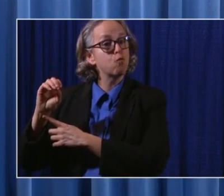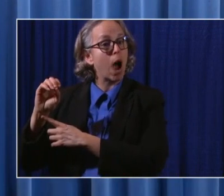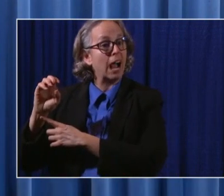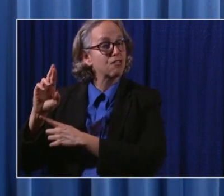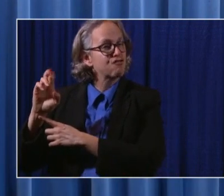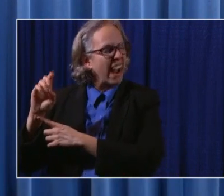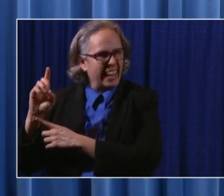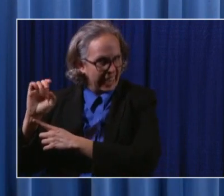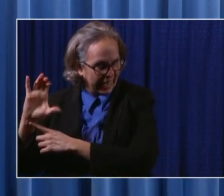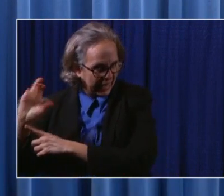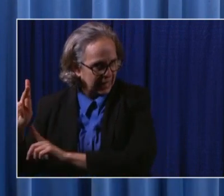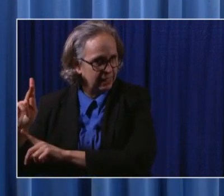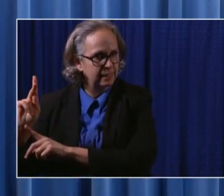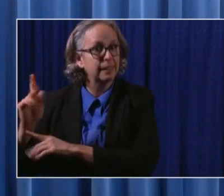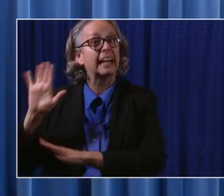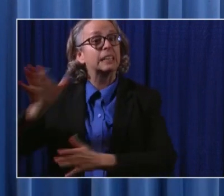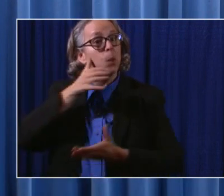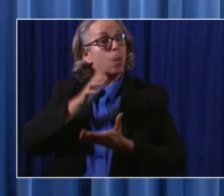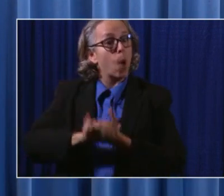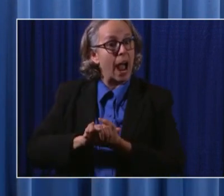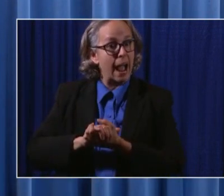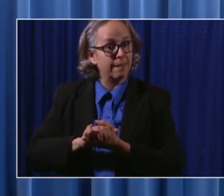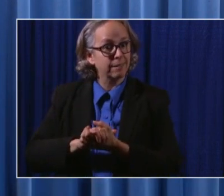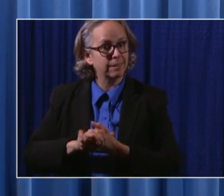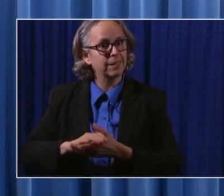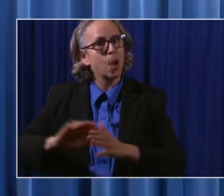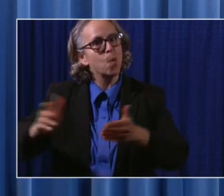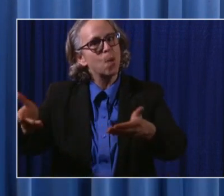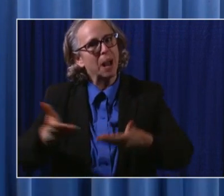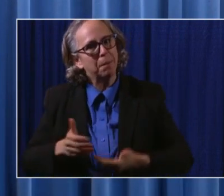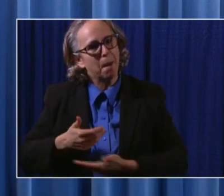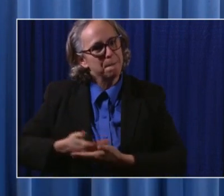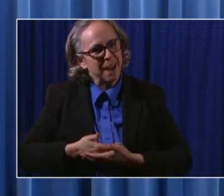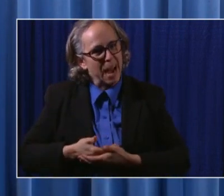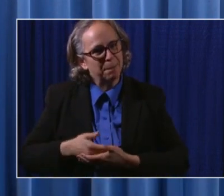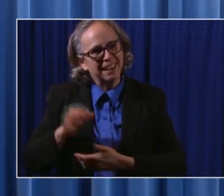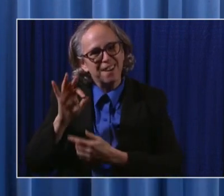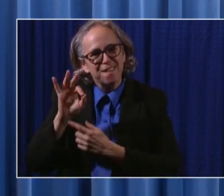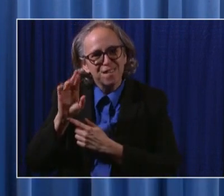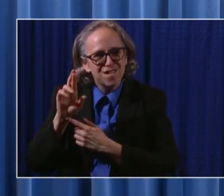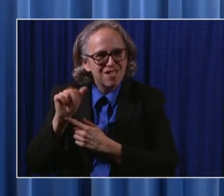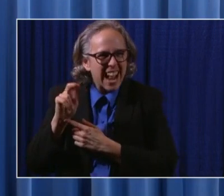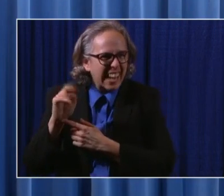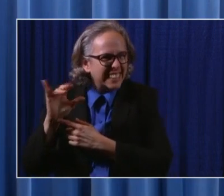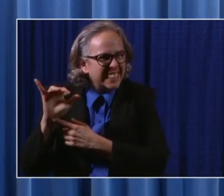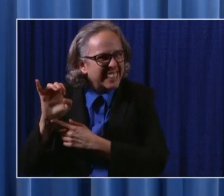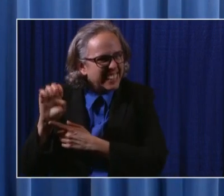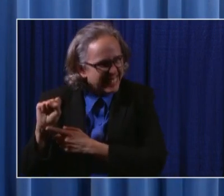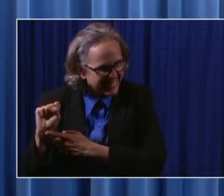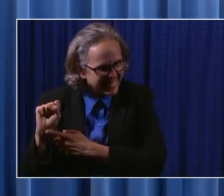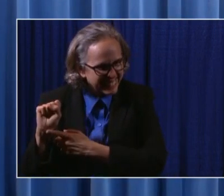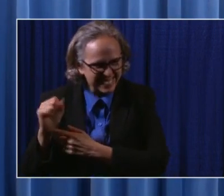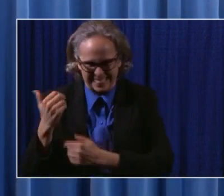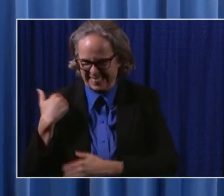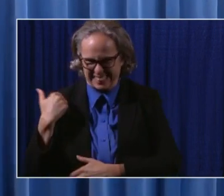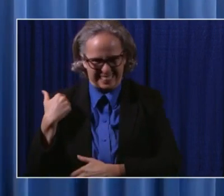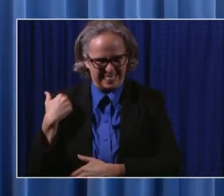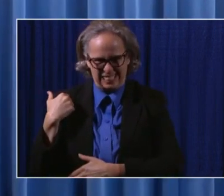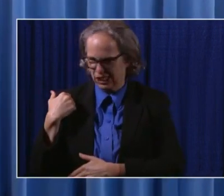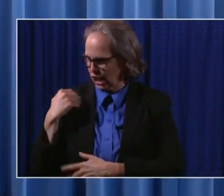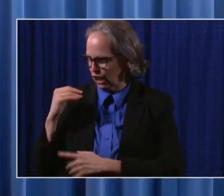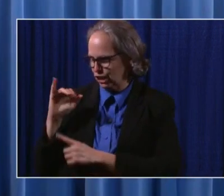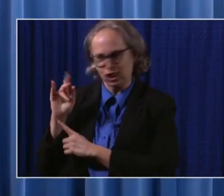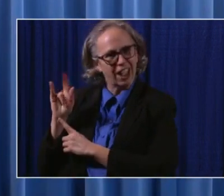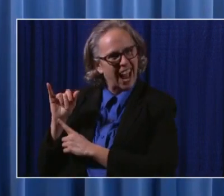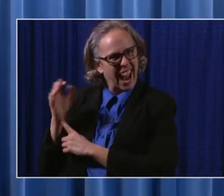Francis Reddick into the world on Thursday, July 9th. Congratulations. Francis